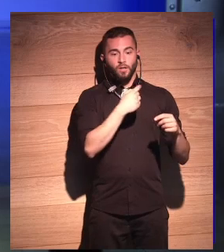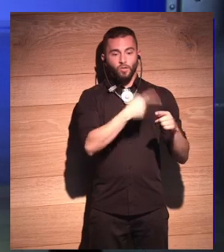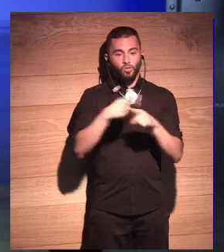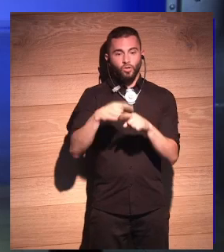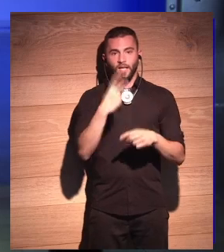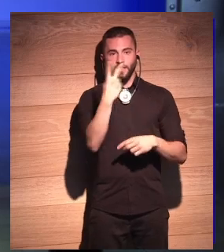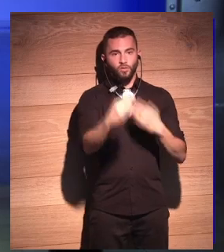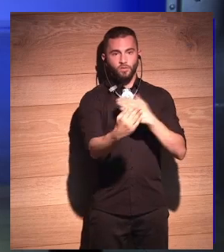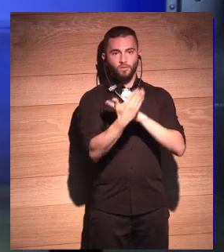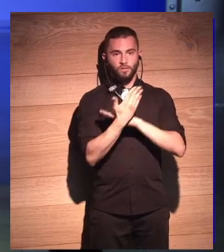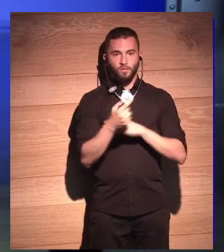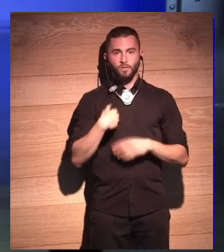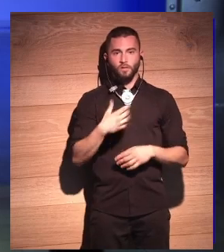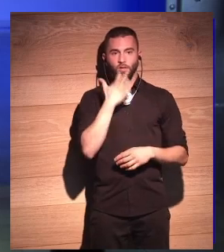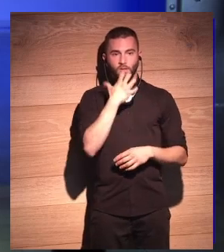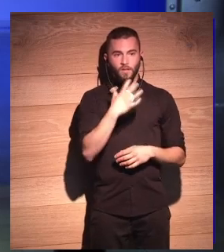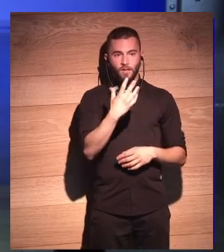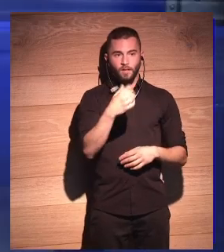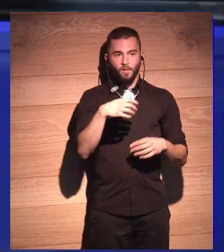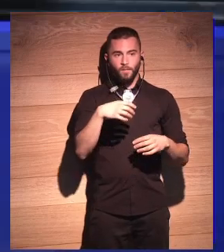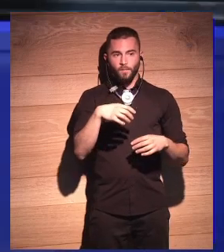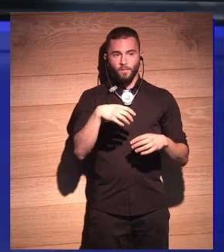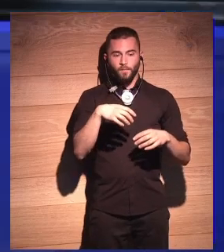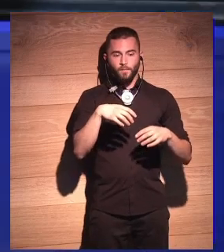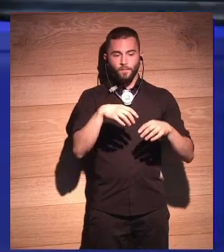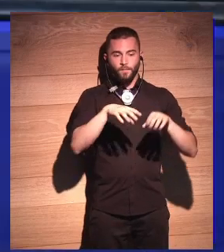dog or not.